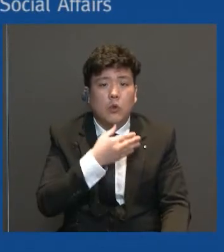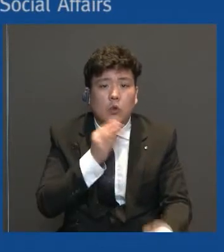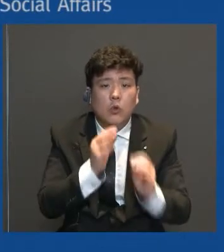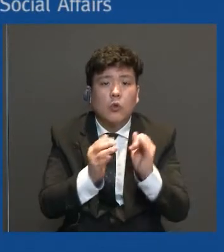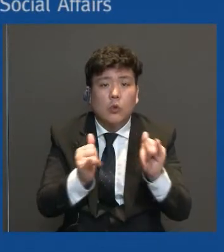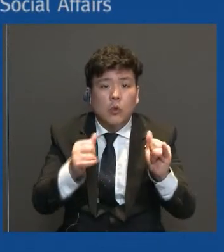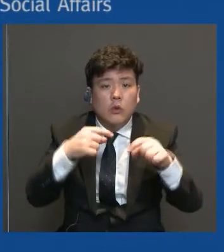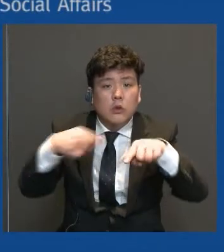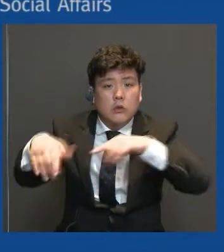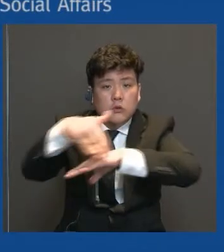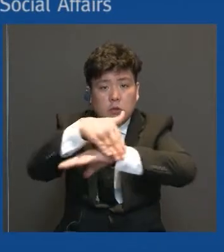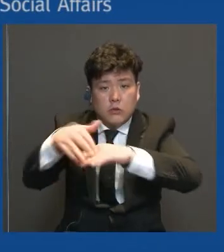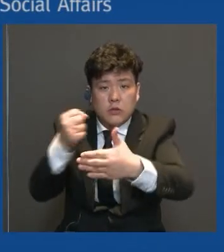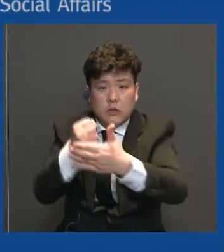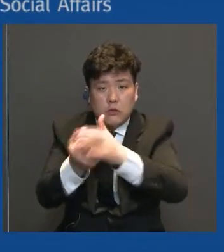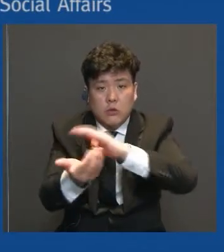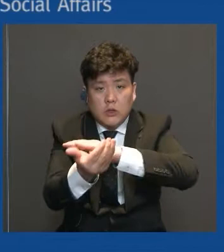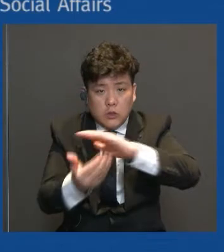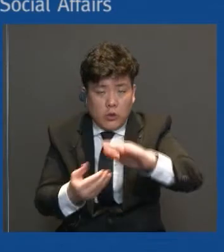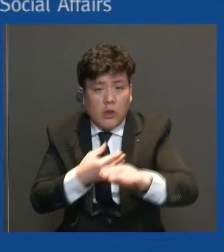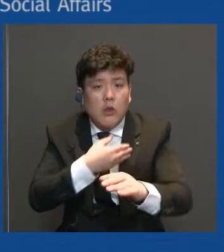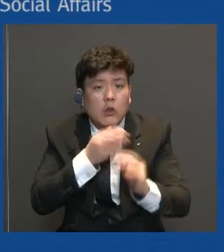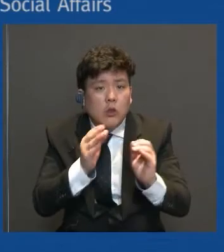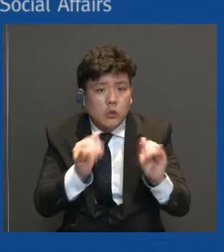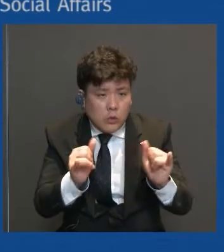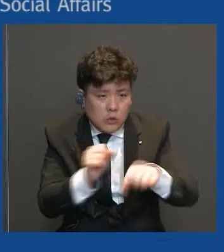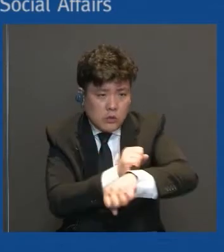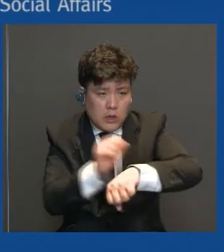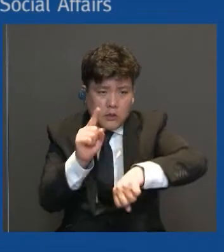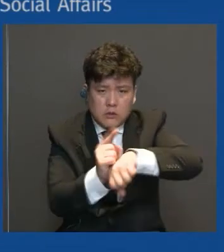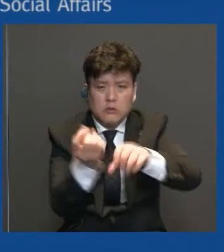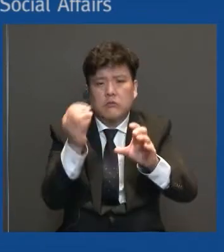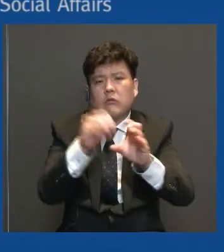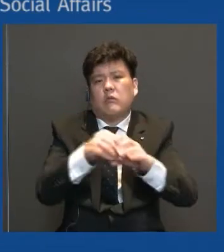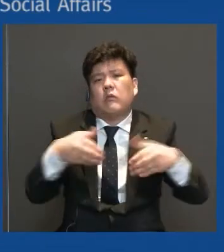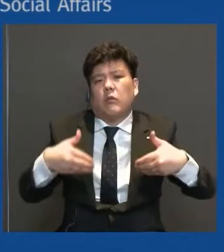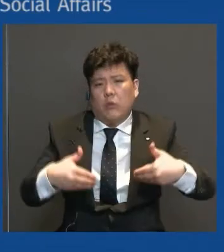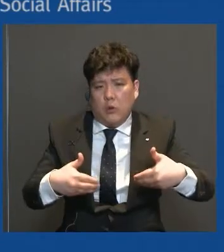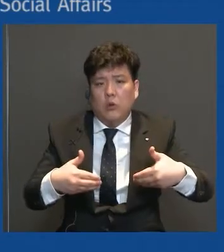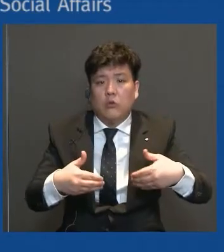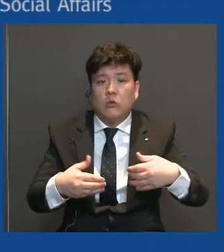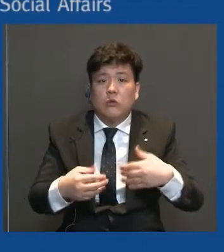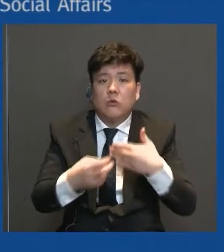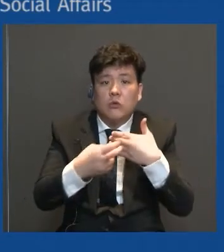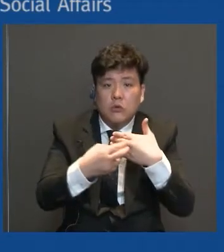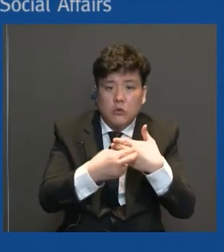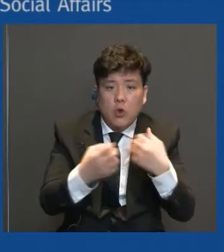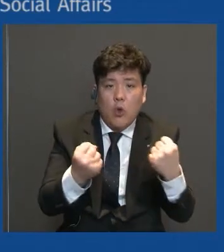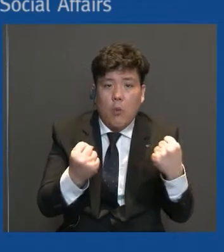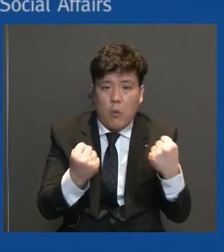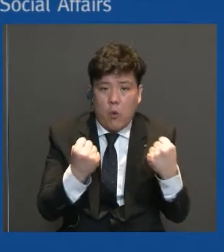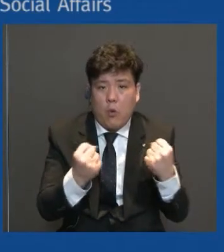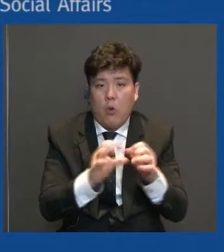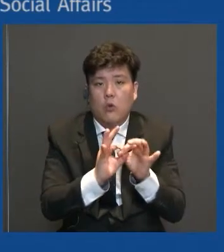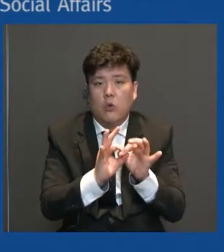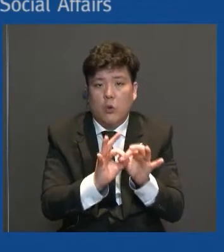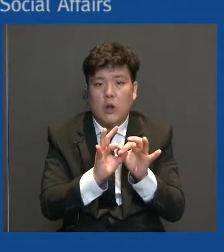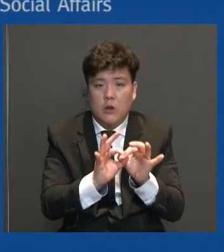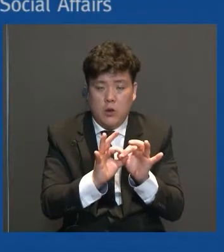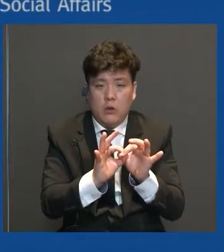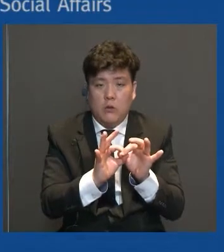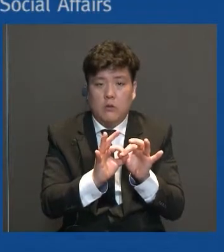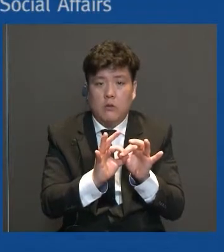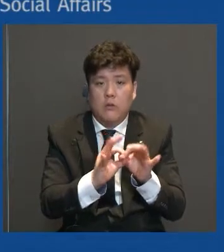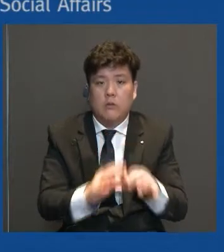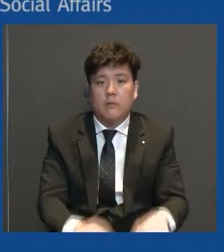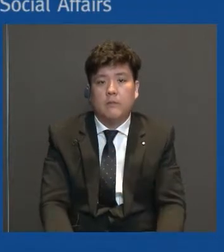public and the dignity and rights of older adults, especially long-term care residents, in cases